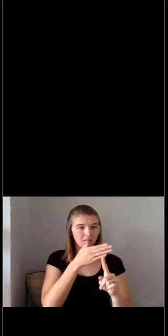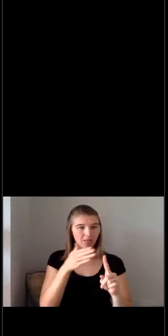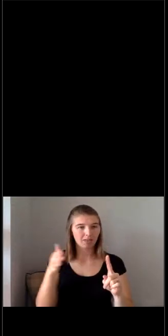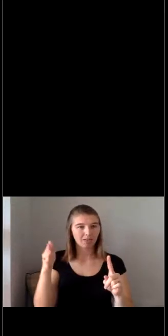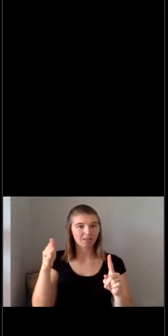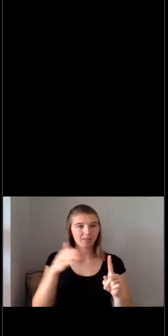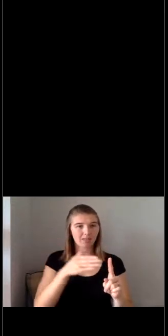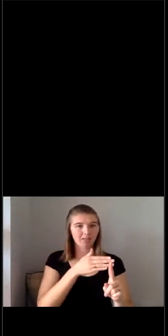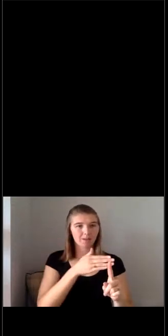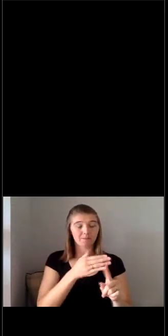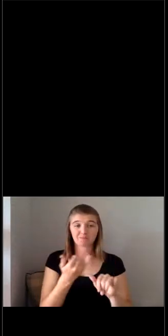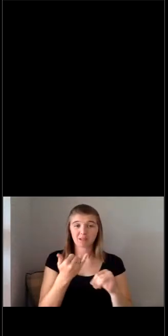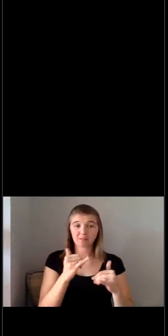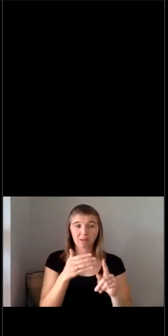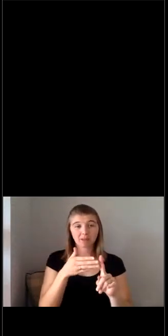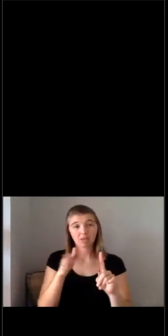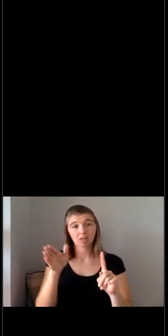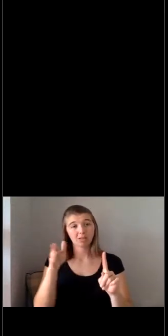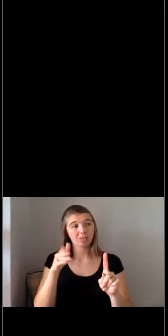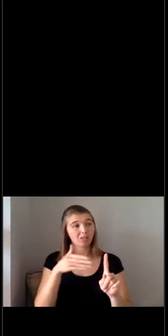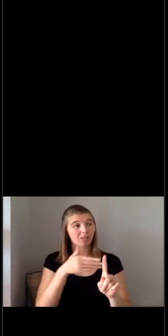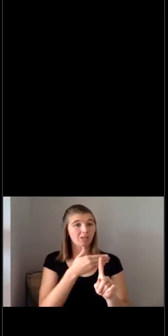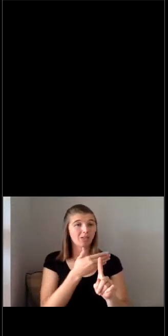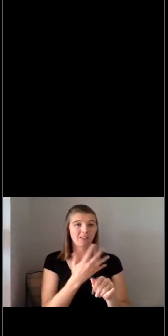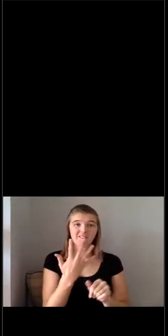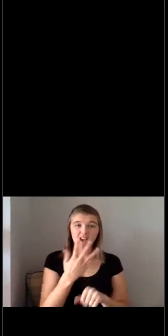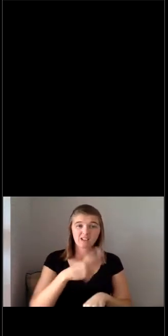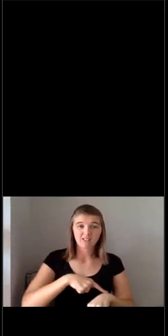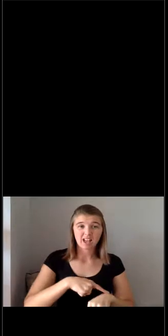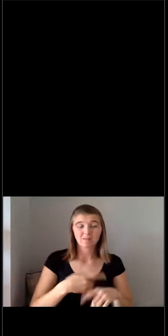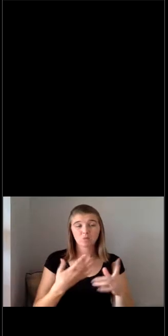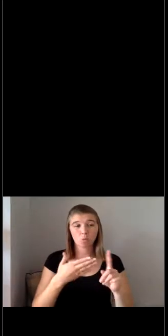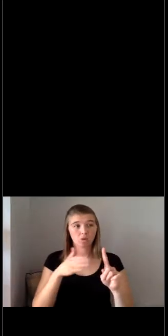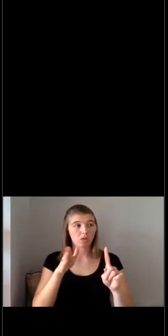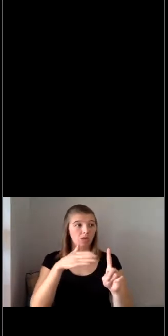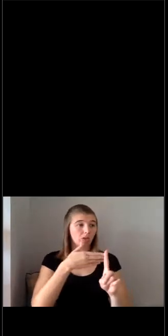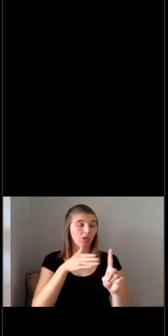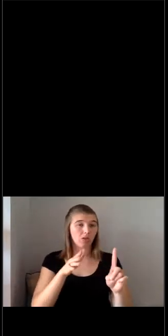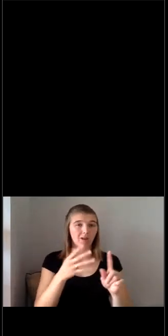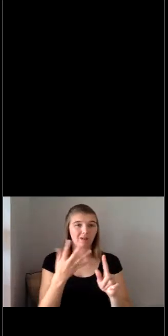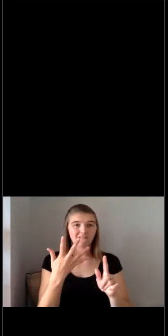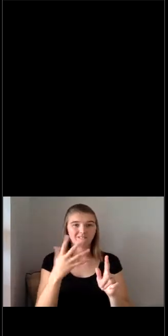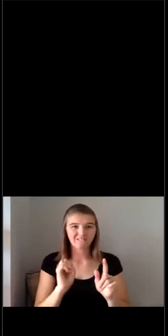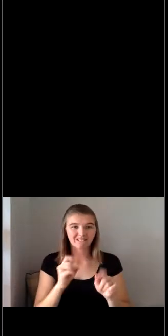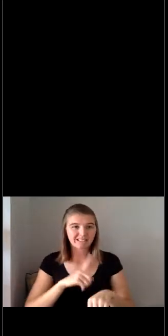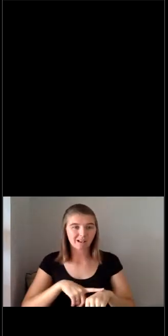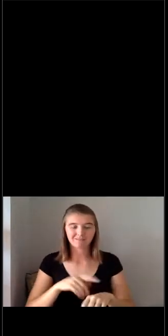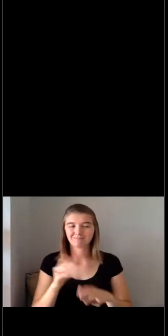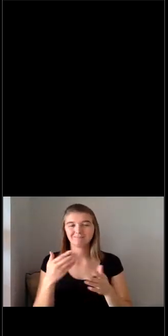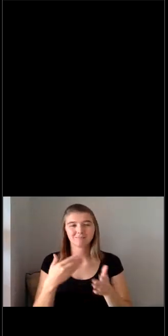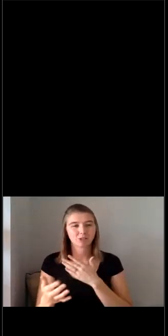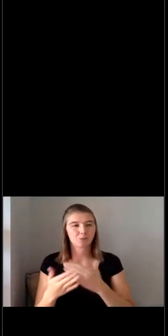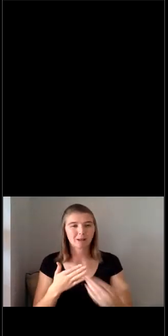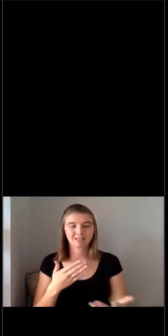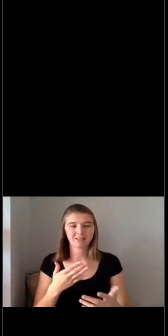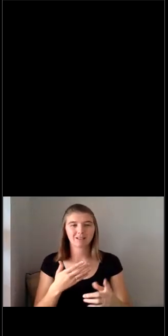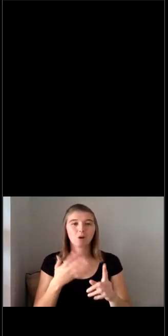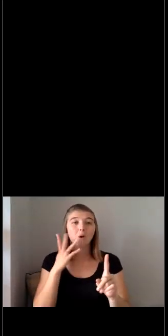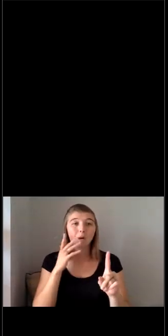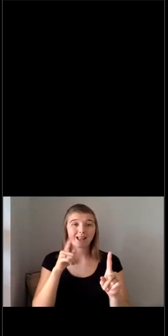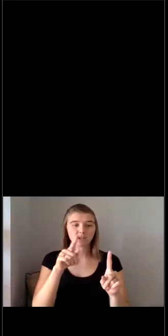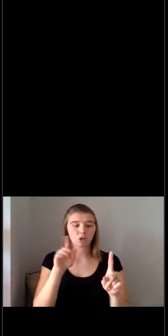might wander 50 times during a 5-minute practice, it doesn't matter. So each time your attention wanders, whenever you bring it back, even